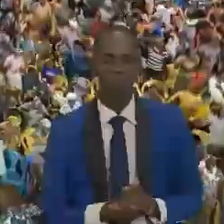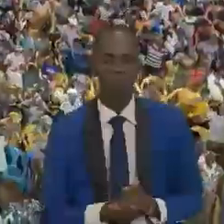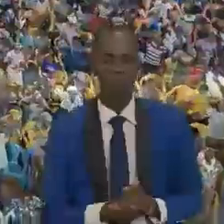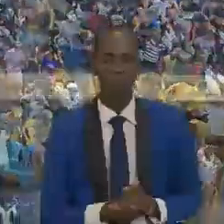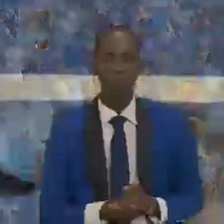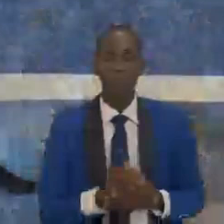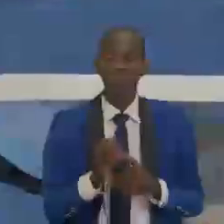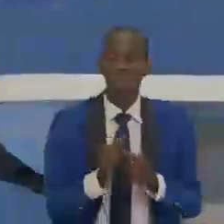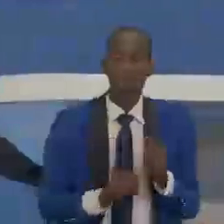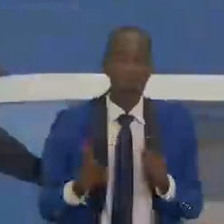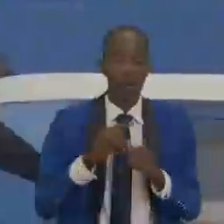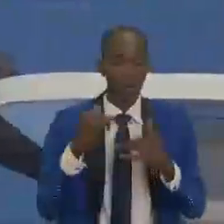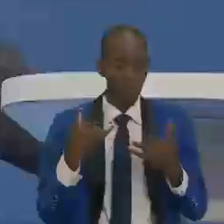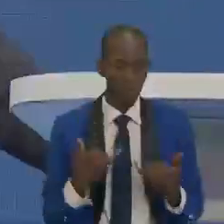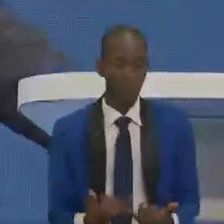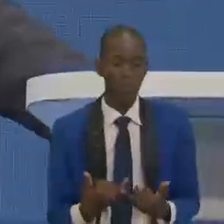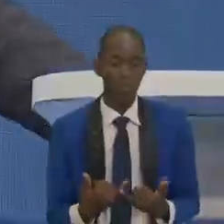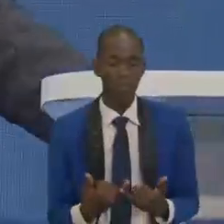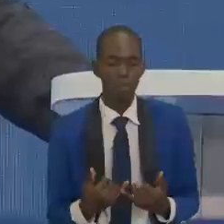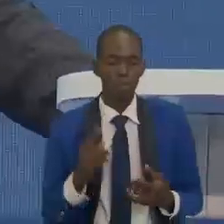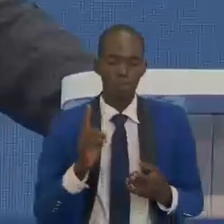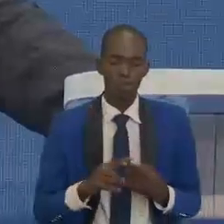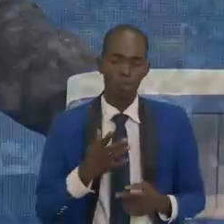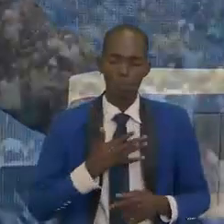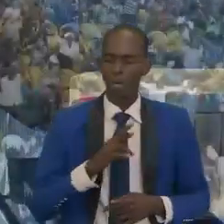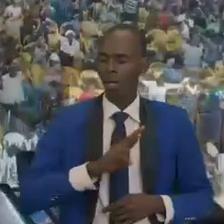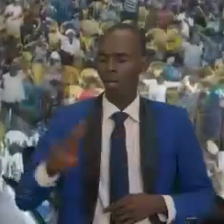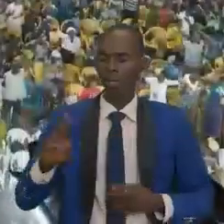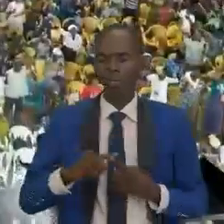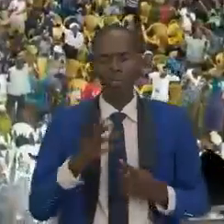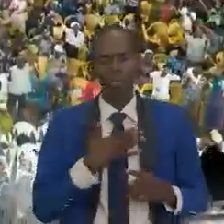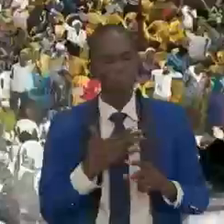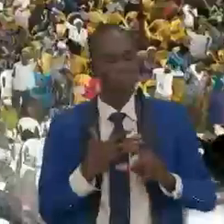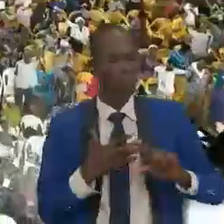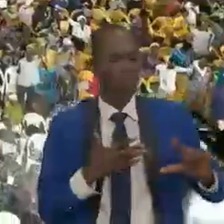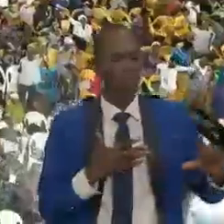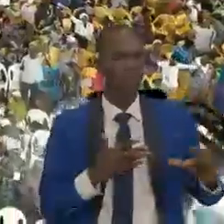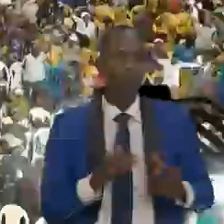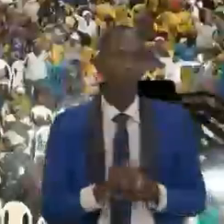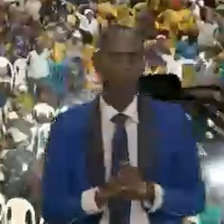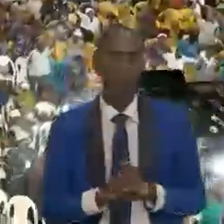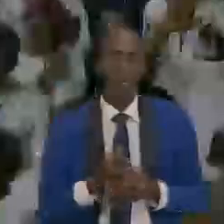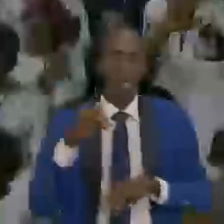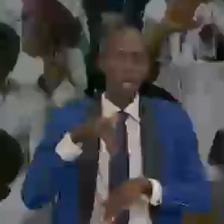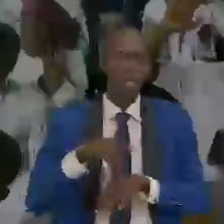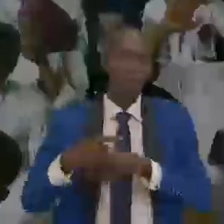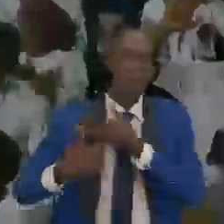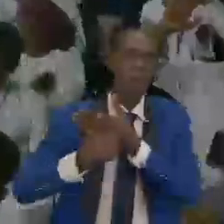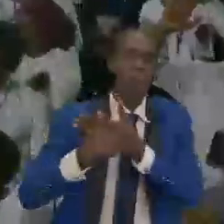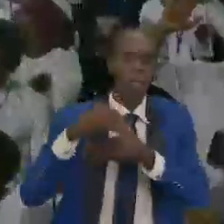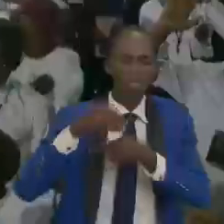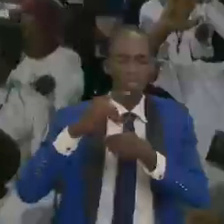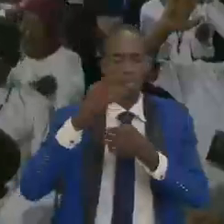Everywhere now, to my right, to my left, at the back, in the front,